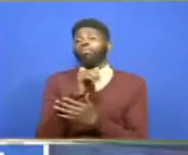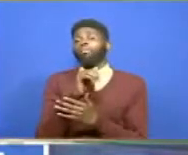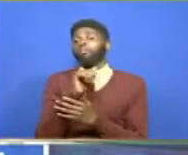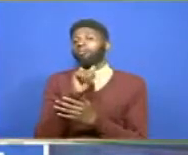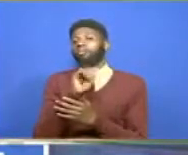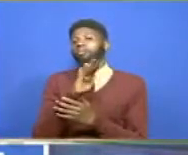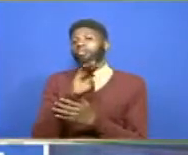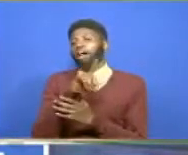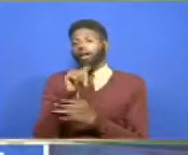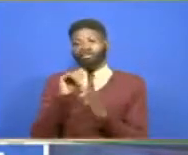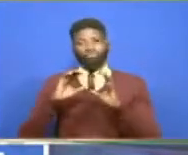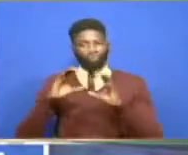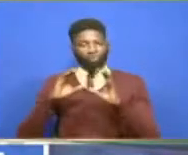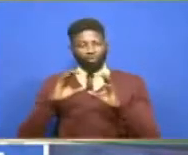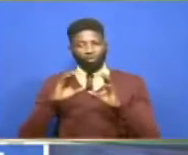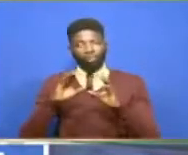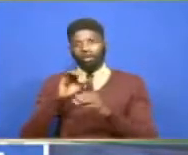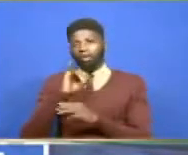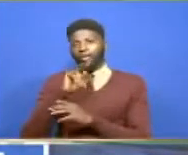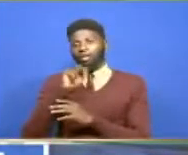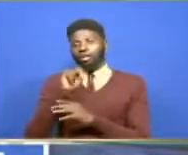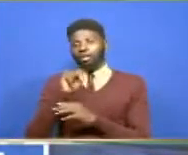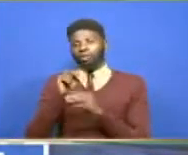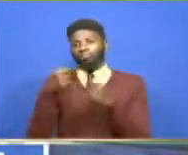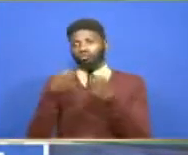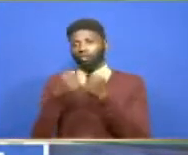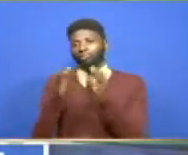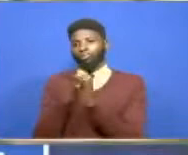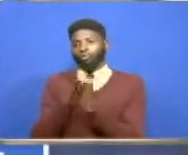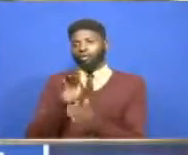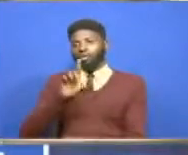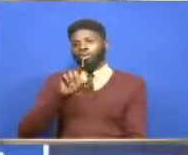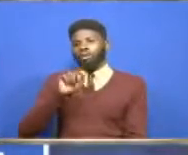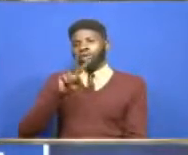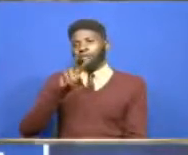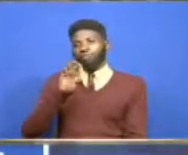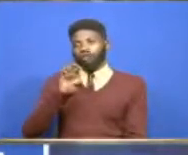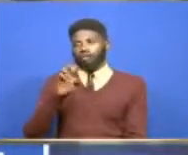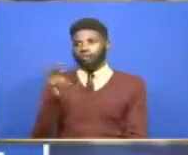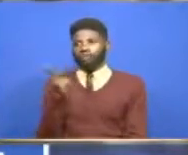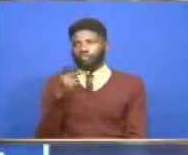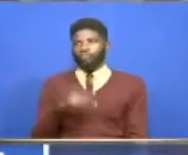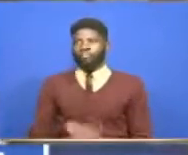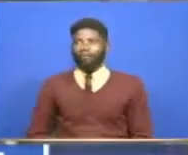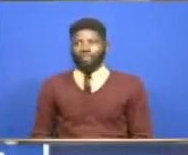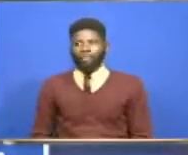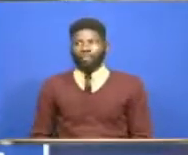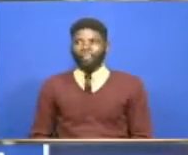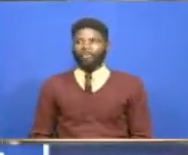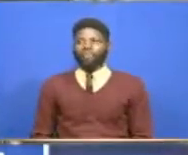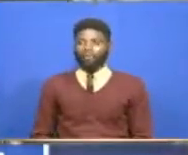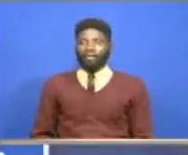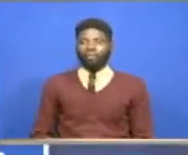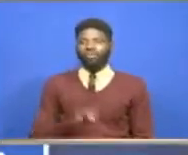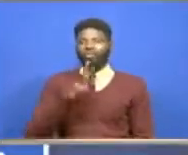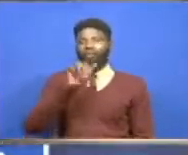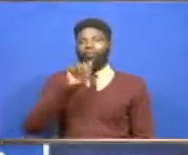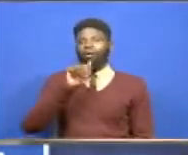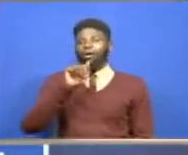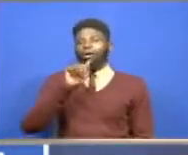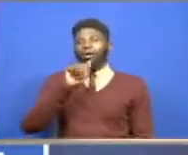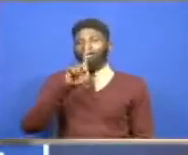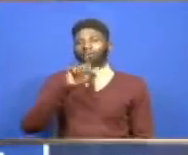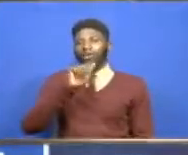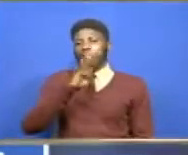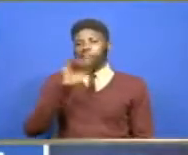Foster and his Wallabies counterpart Dave Rani. The Wallabies had the most possession and territory throughout